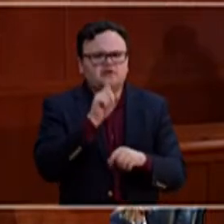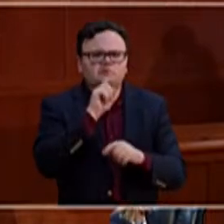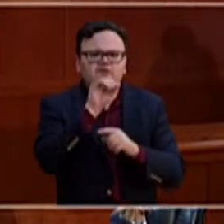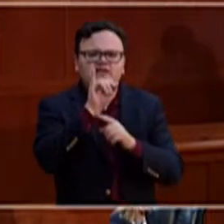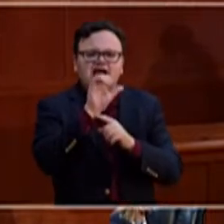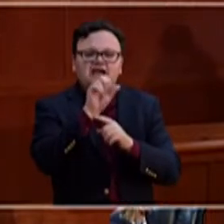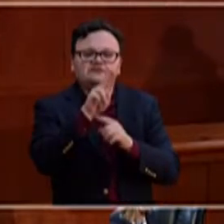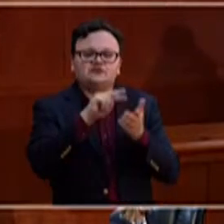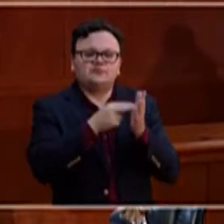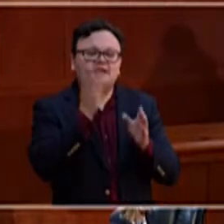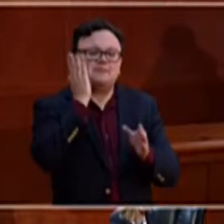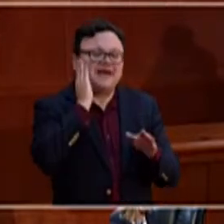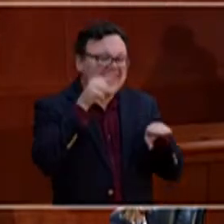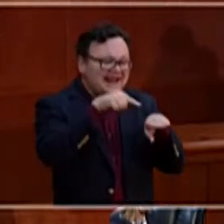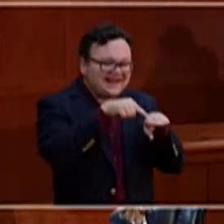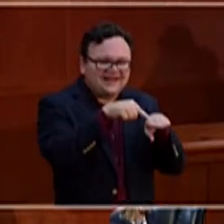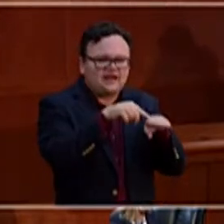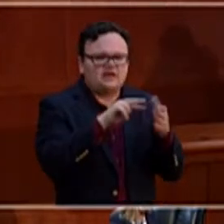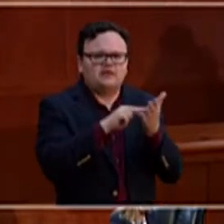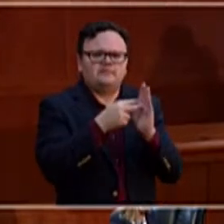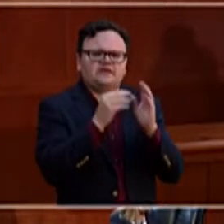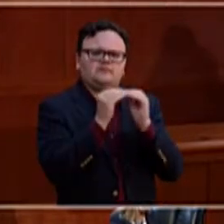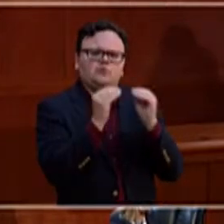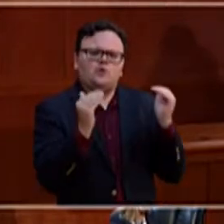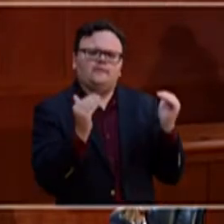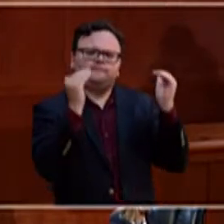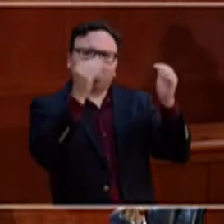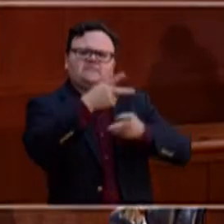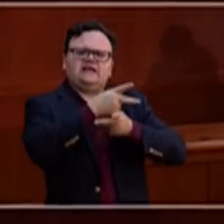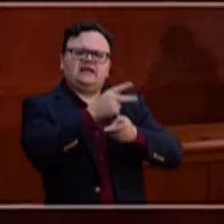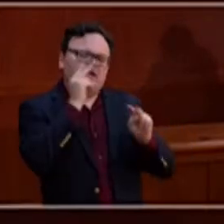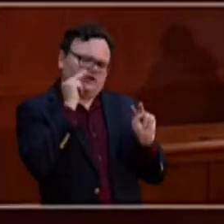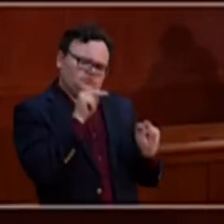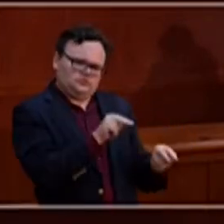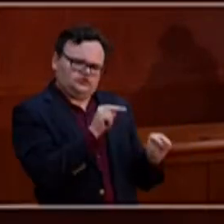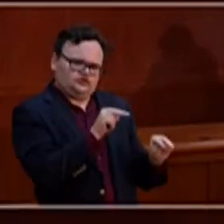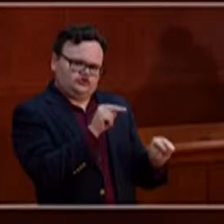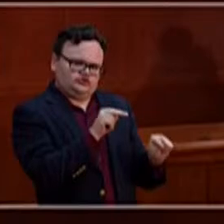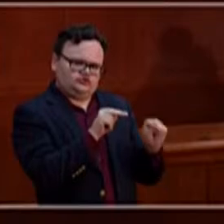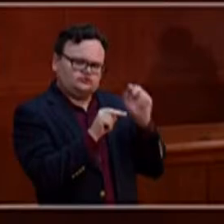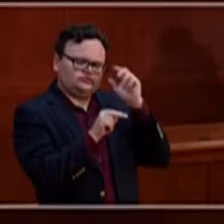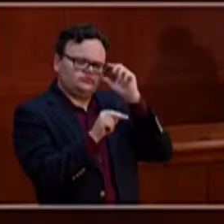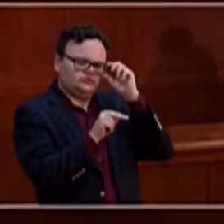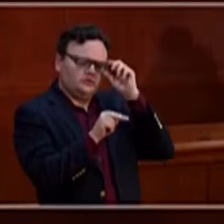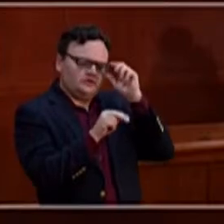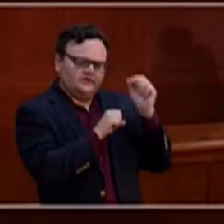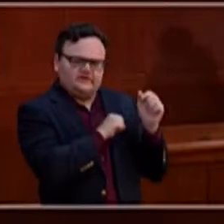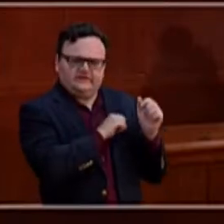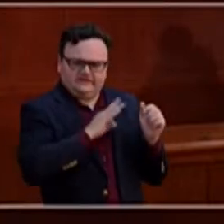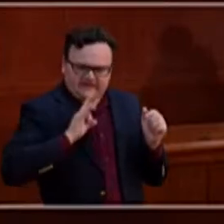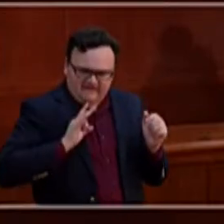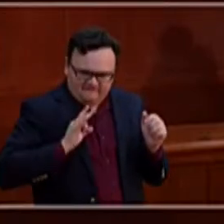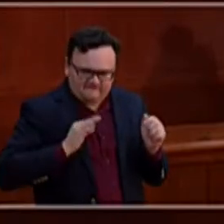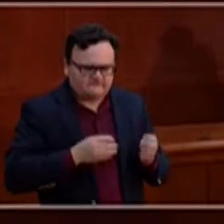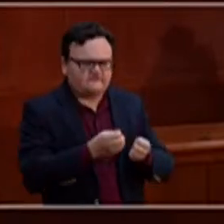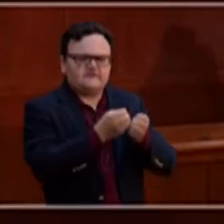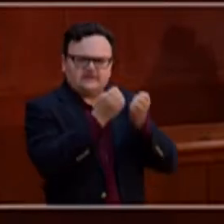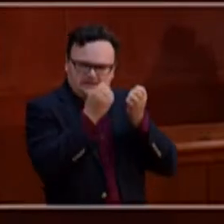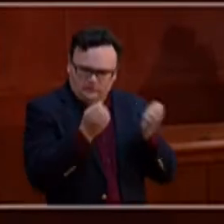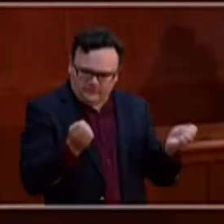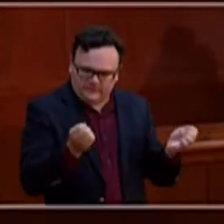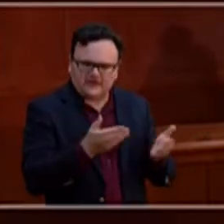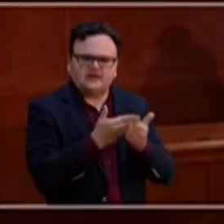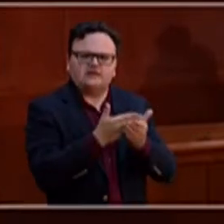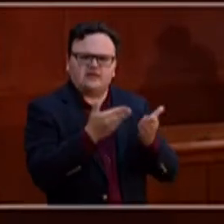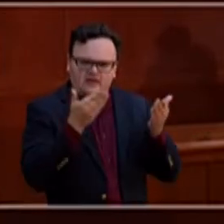care, and really the bottom line is that it is the staff and the equipment necessary to